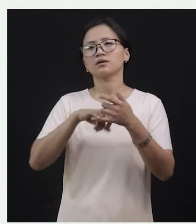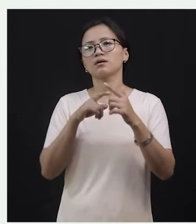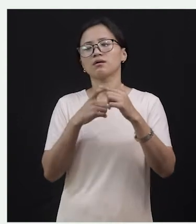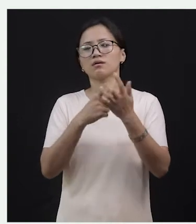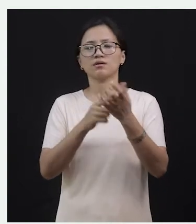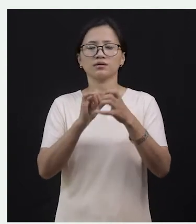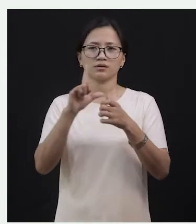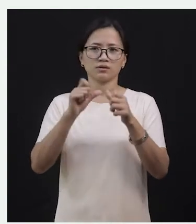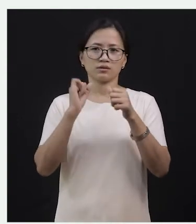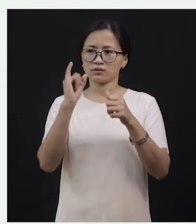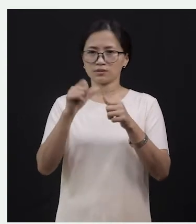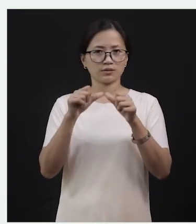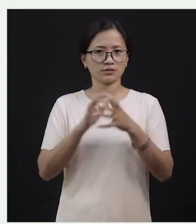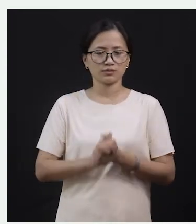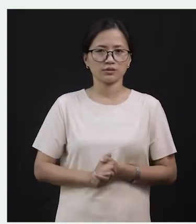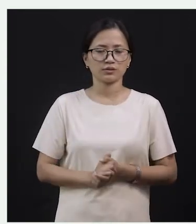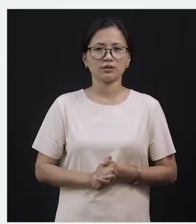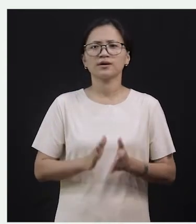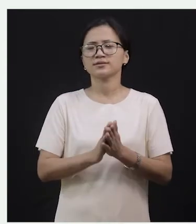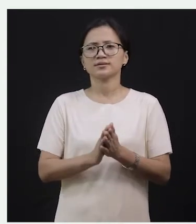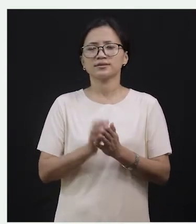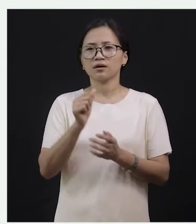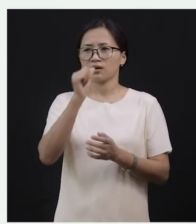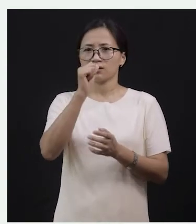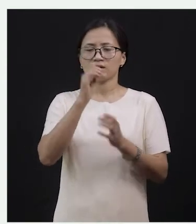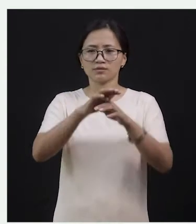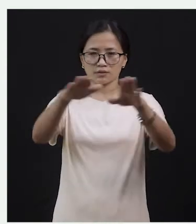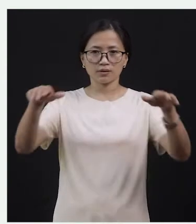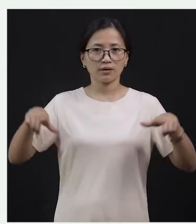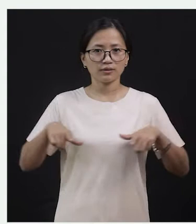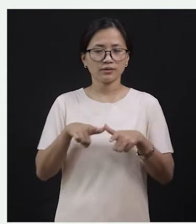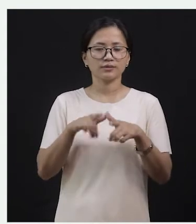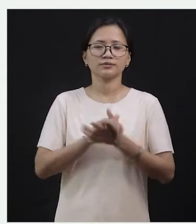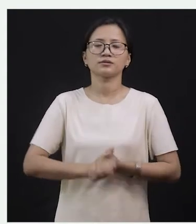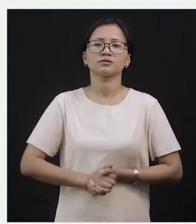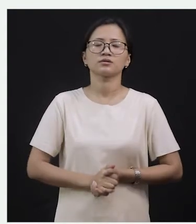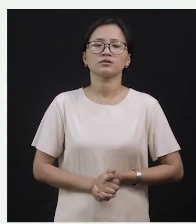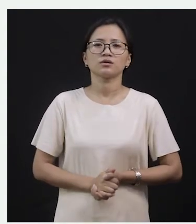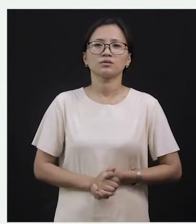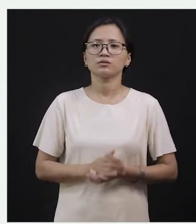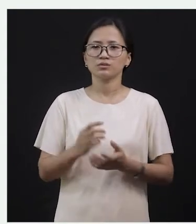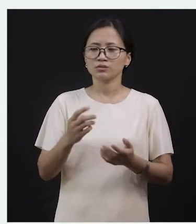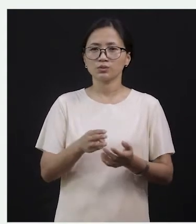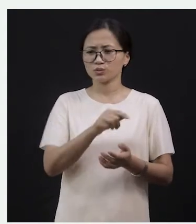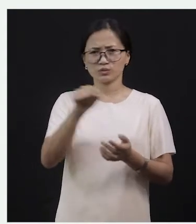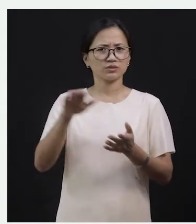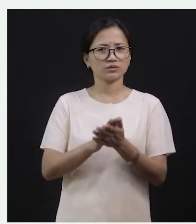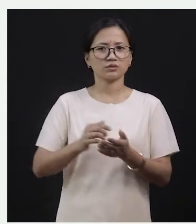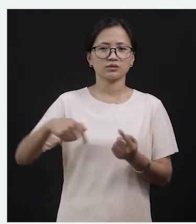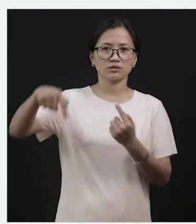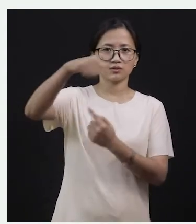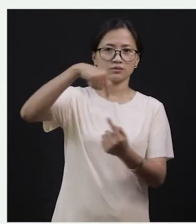island continent. Islands are those places where it is surrounded by water, okay? Of course, in